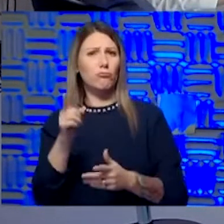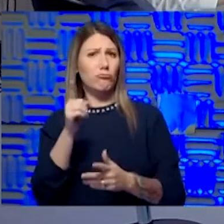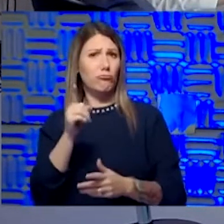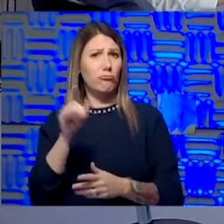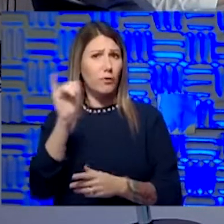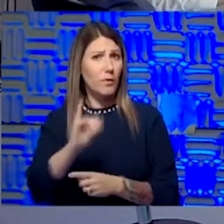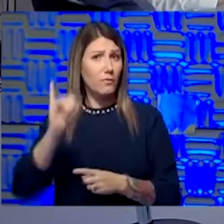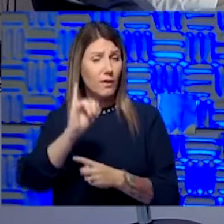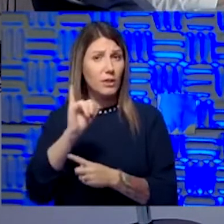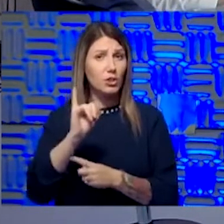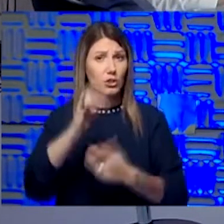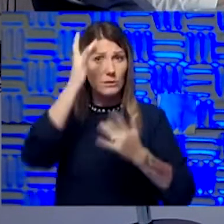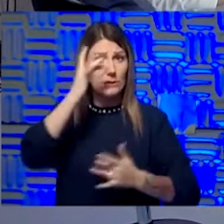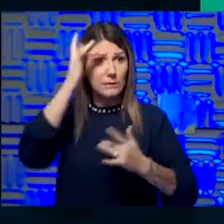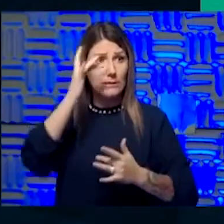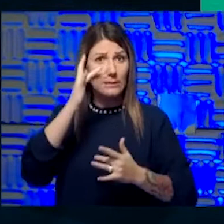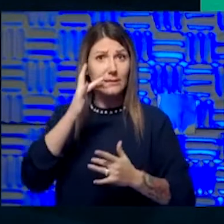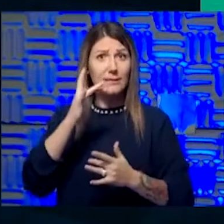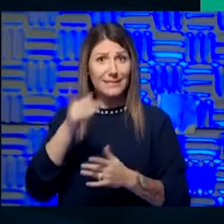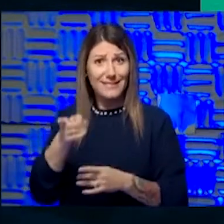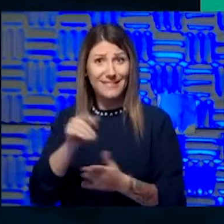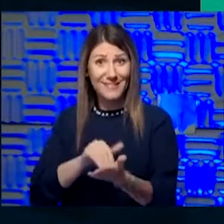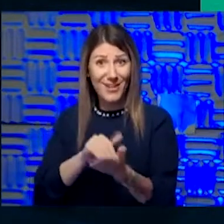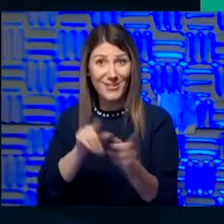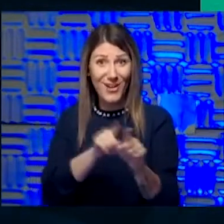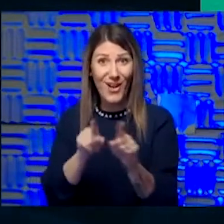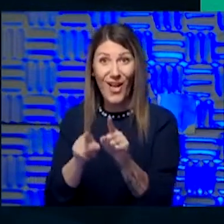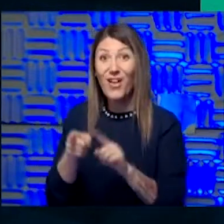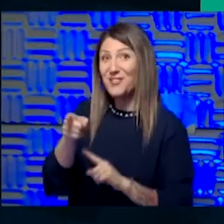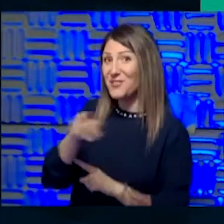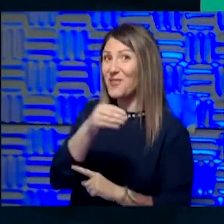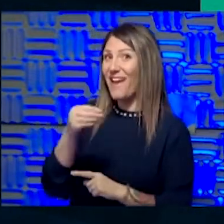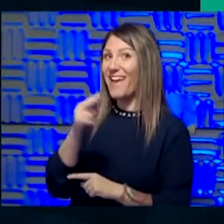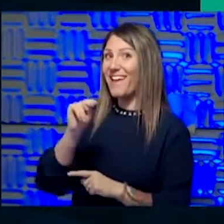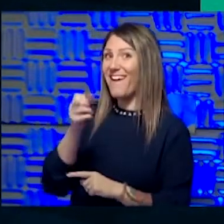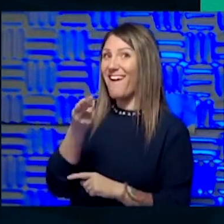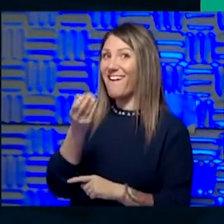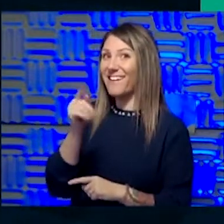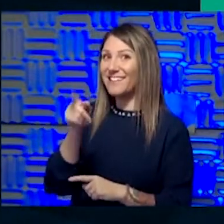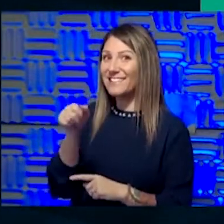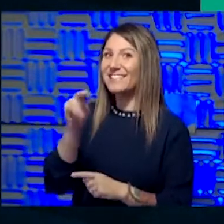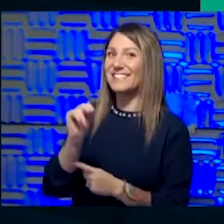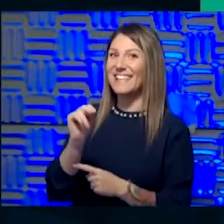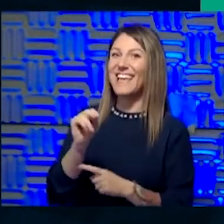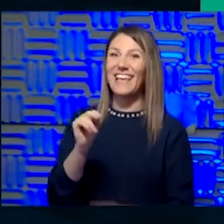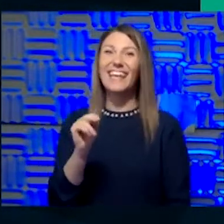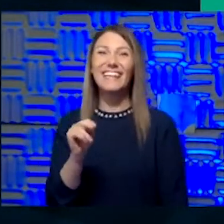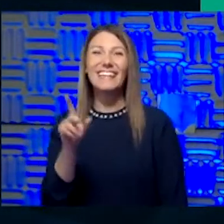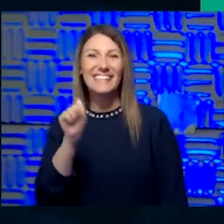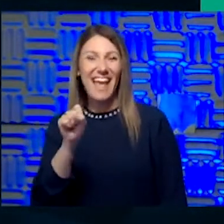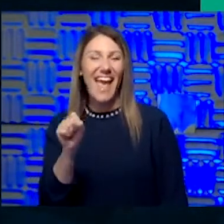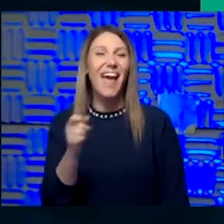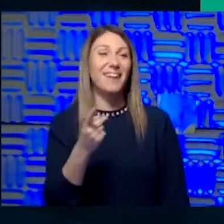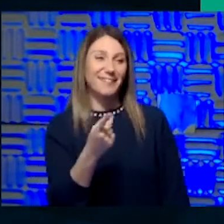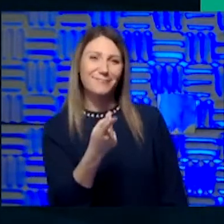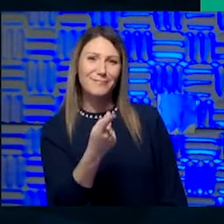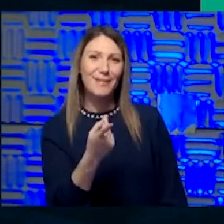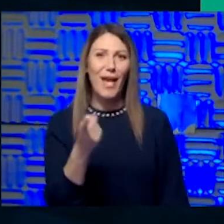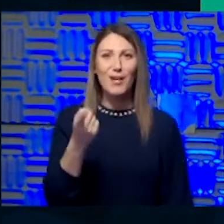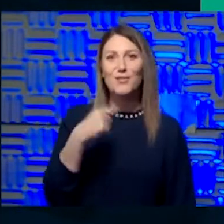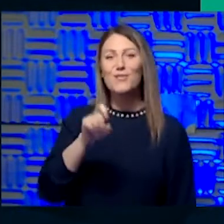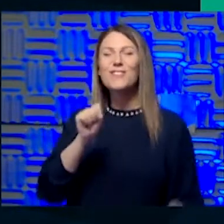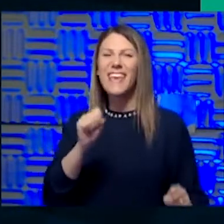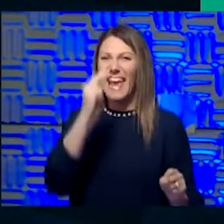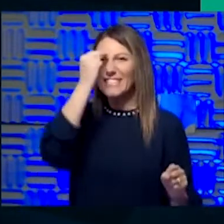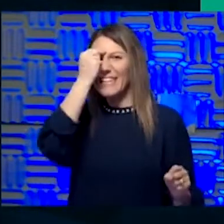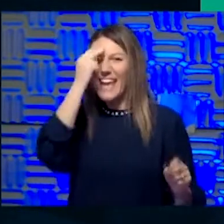physician as well, right? Yep. You and Hawkinson. We know each other very well, Dr. Hawkins. Yeah, I know. Yeah, you guys can sit and geek out about some of